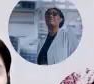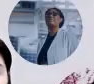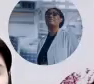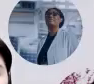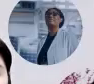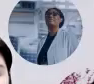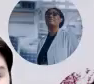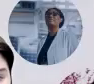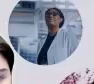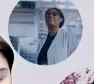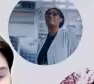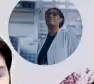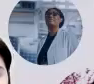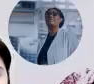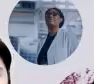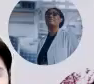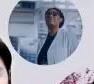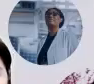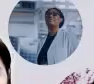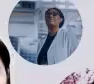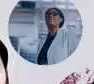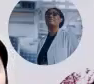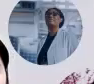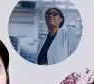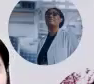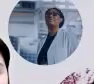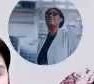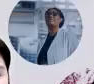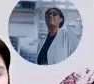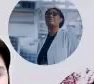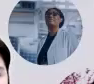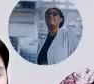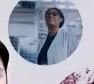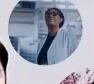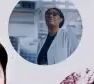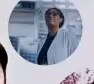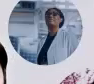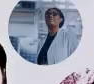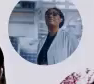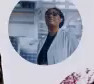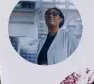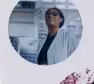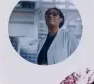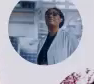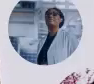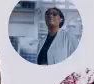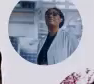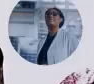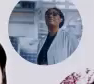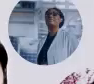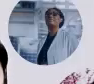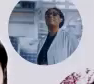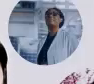of Dr. Zahra Hazari on assessing disciplinary STEM identity through surveys. Next slide,